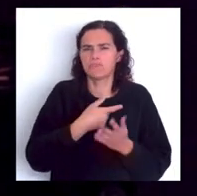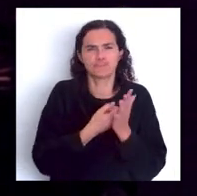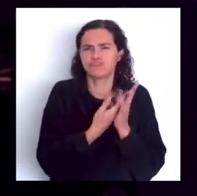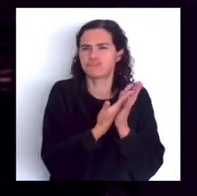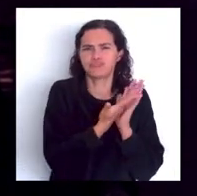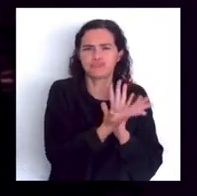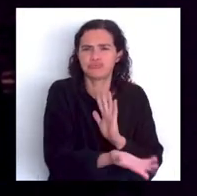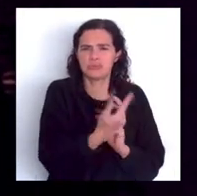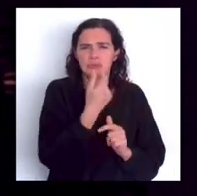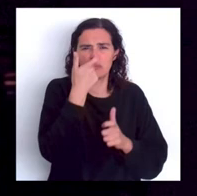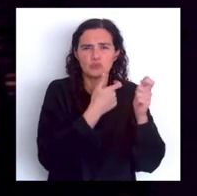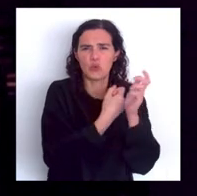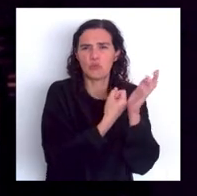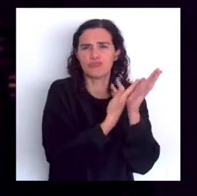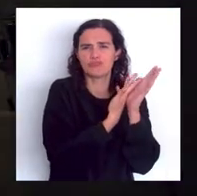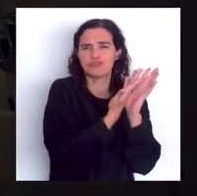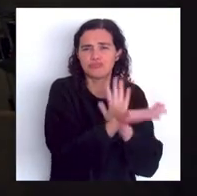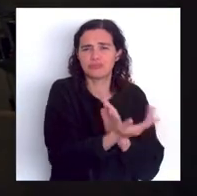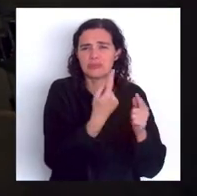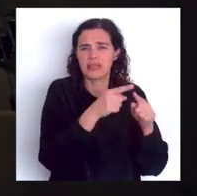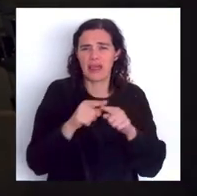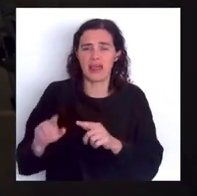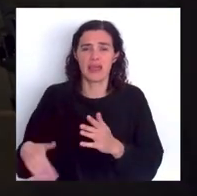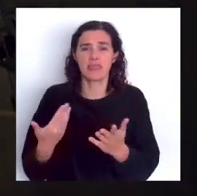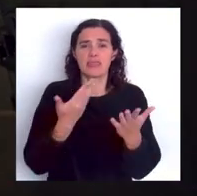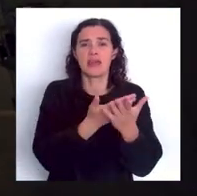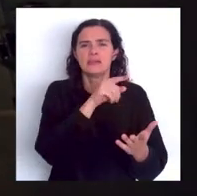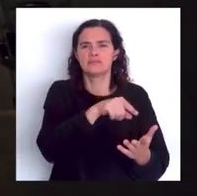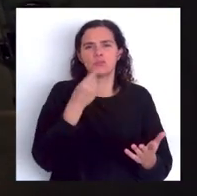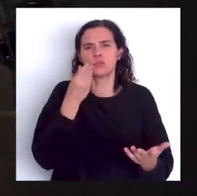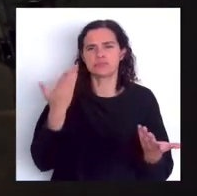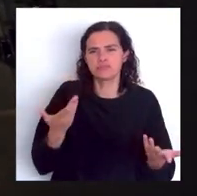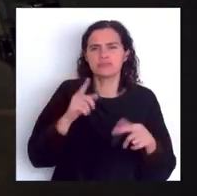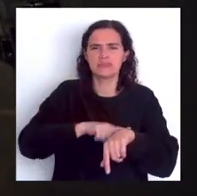the Muybridge. They bring together through this